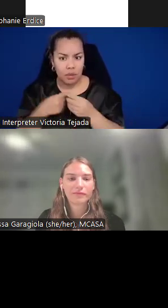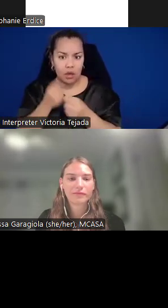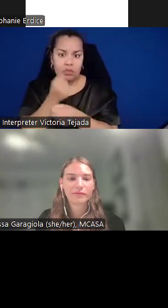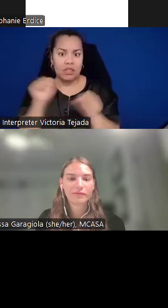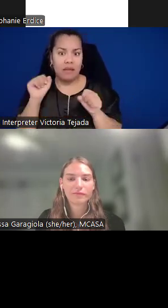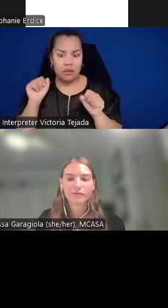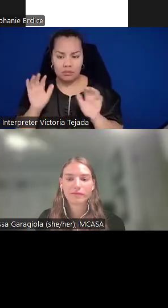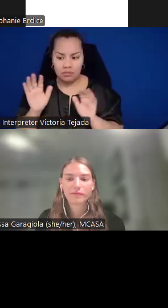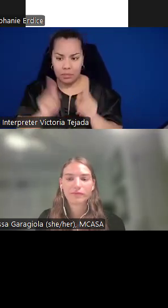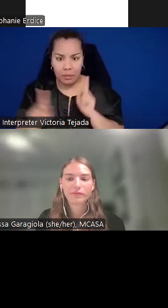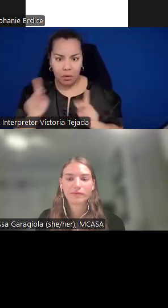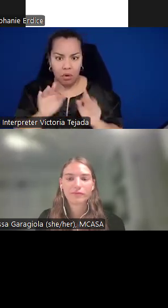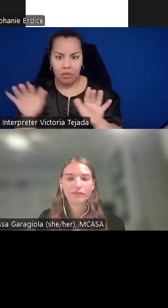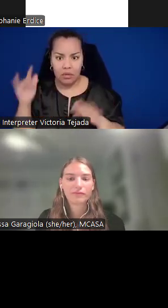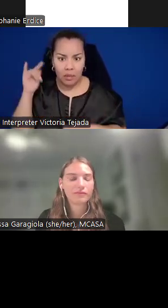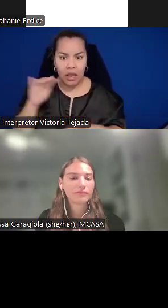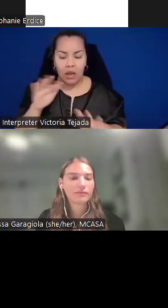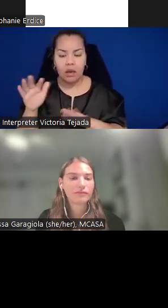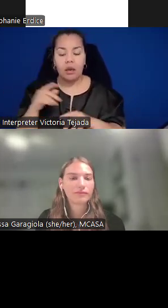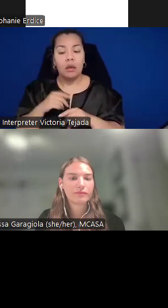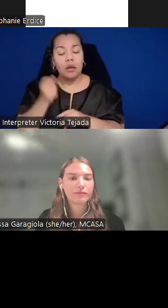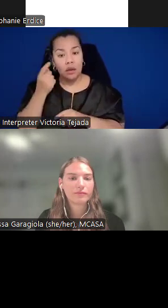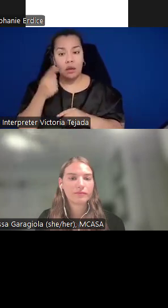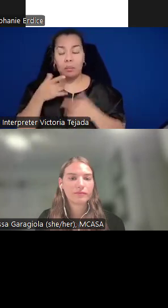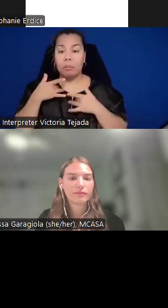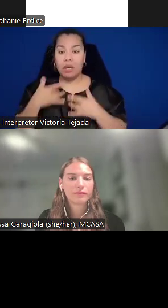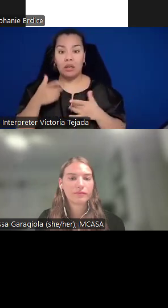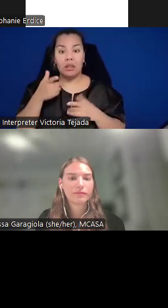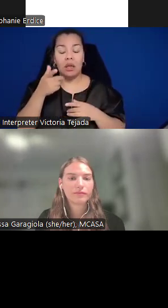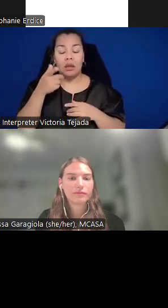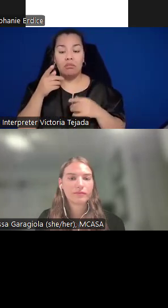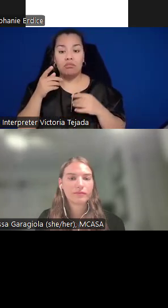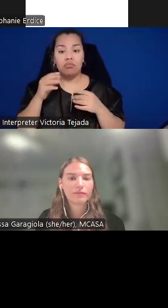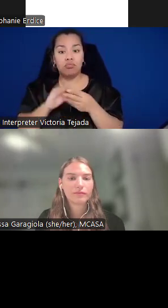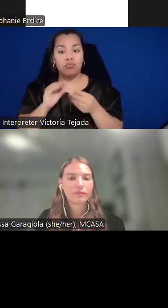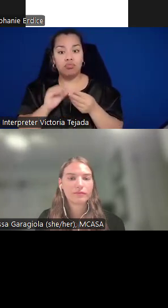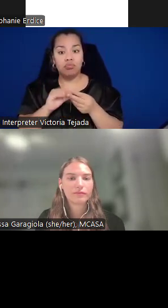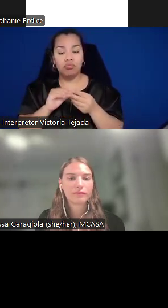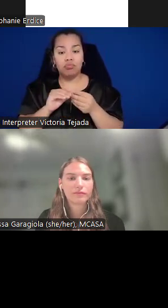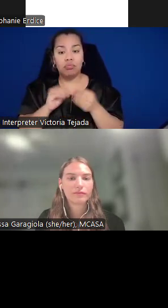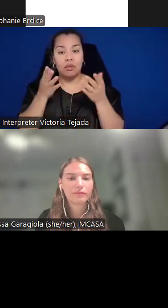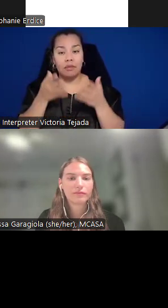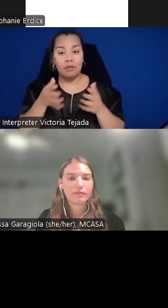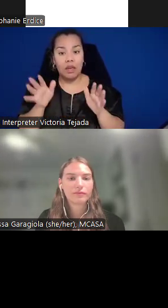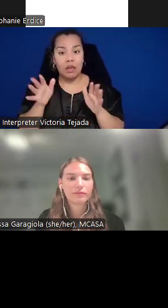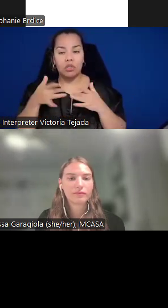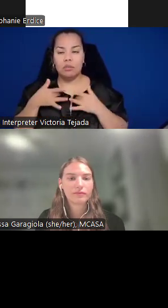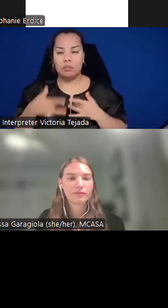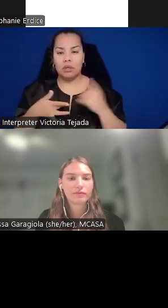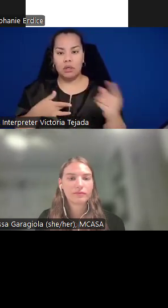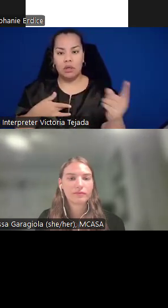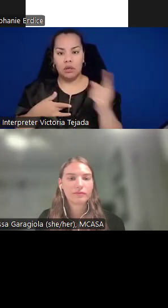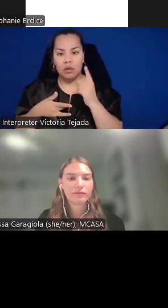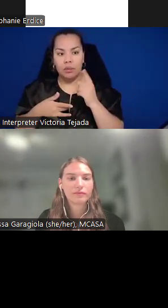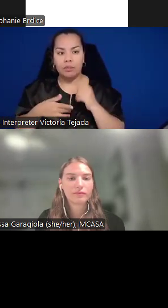never fails. Every time they finish, they come over to me and they say, "Excuse me, if there were a change in